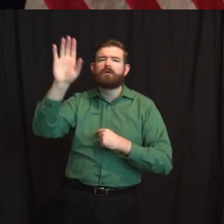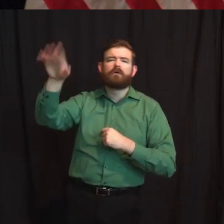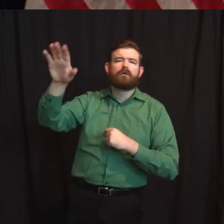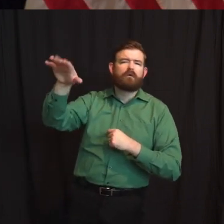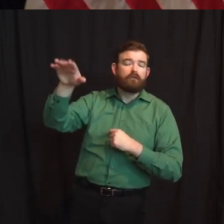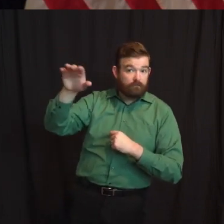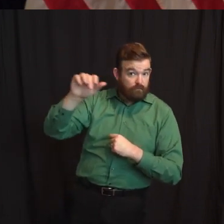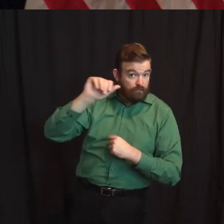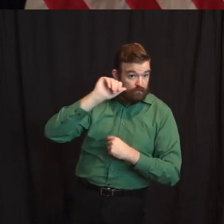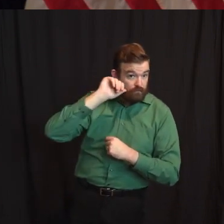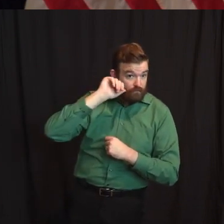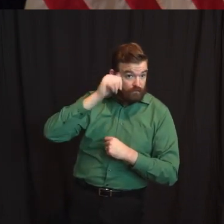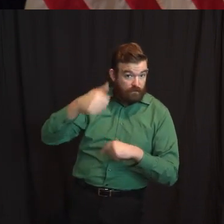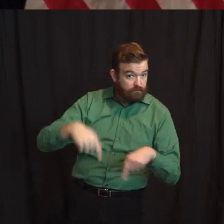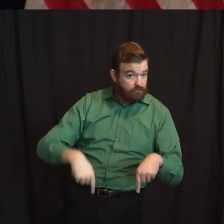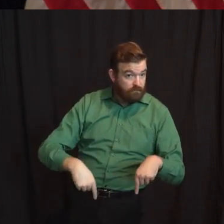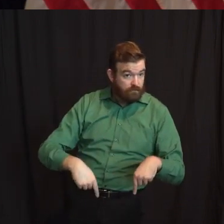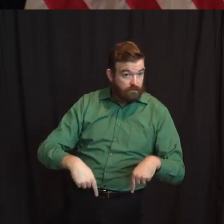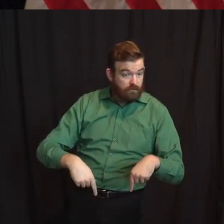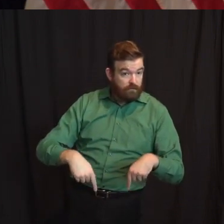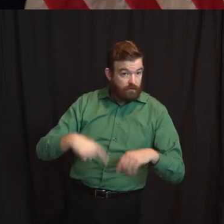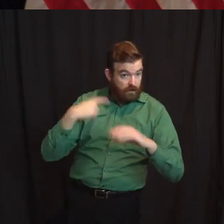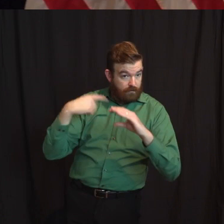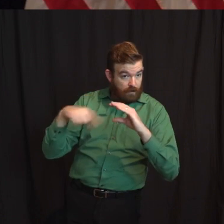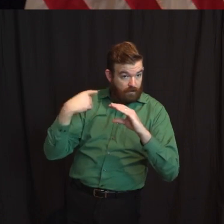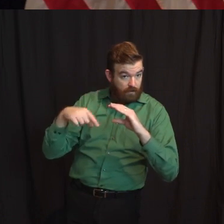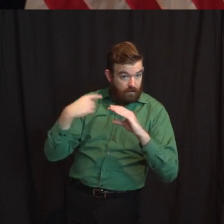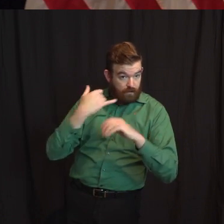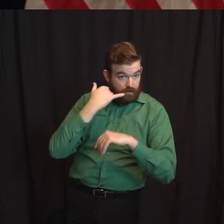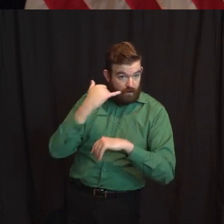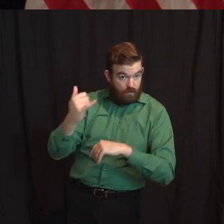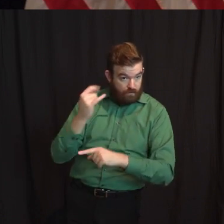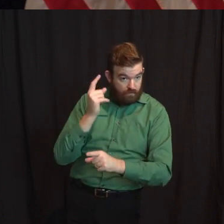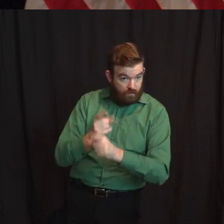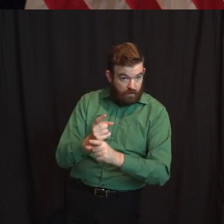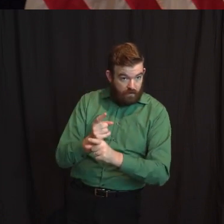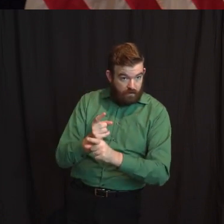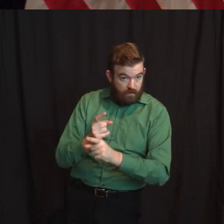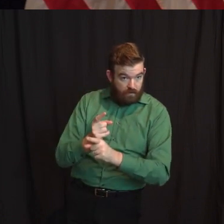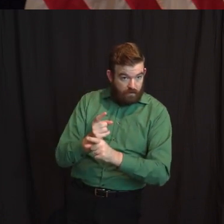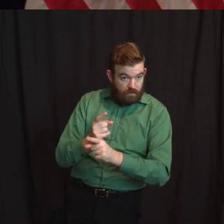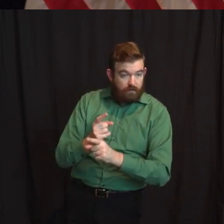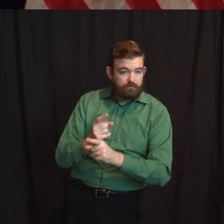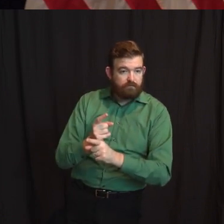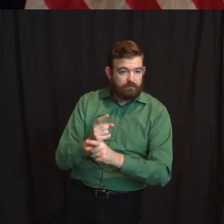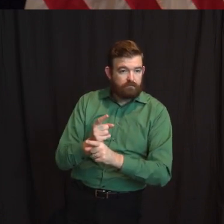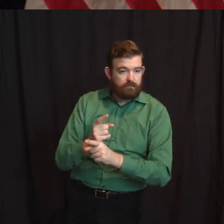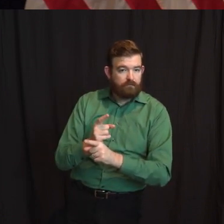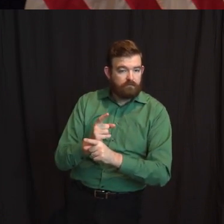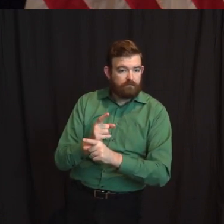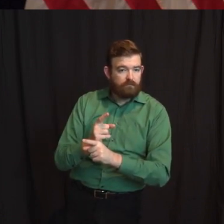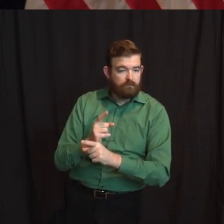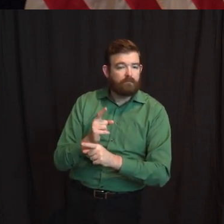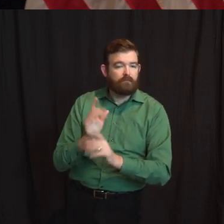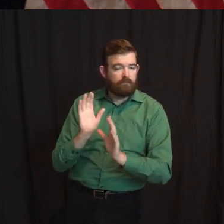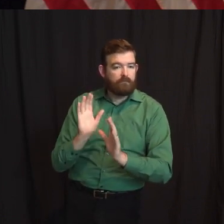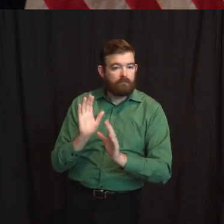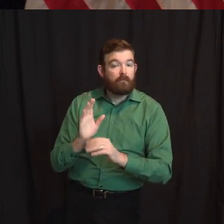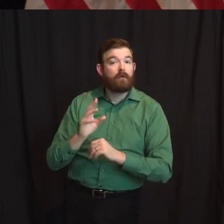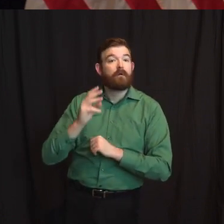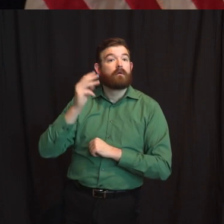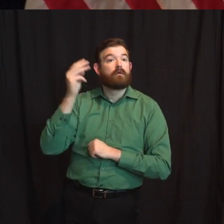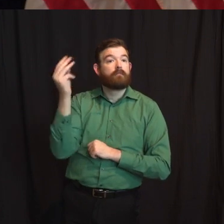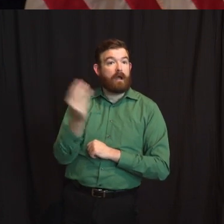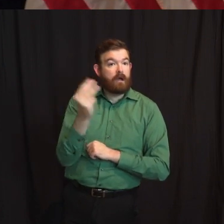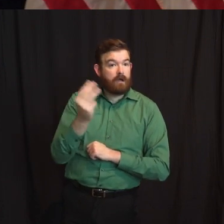electronic only. Pat, that's for you, but I want to show that. Electronic only, and then Monday, are we